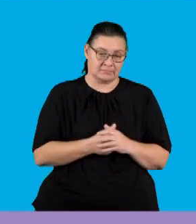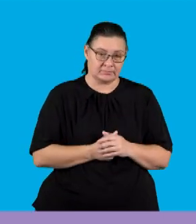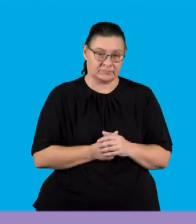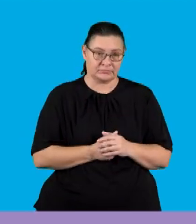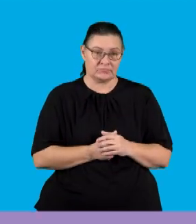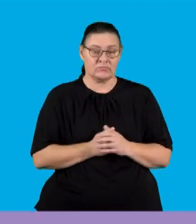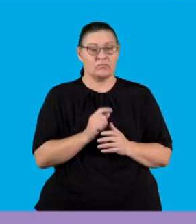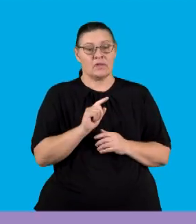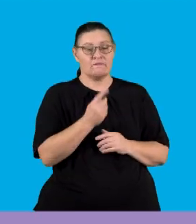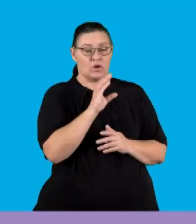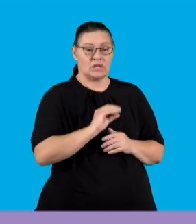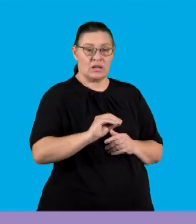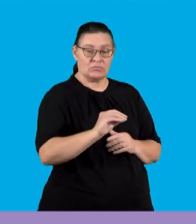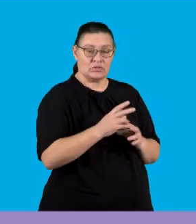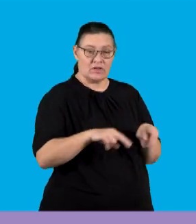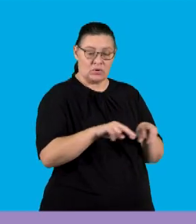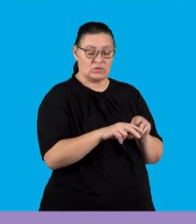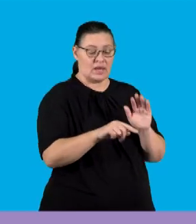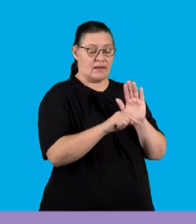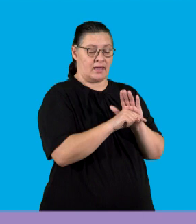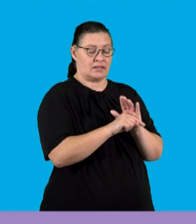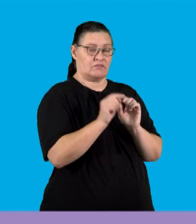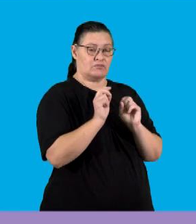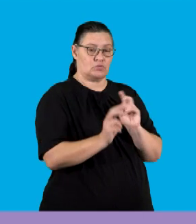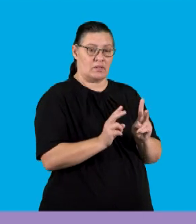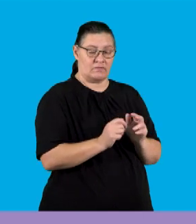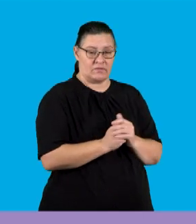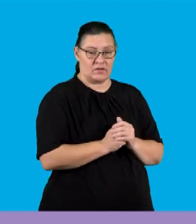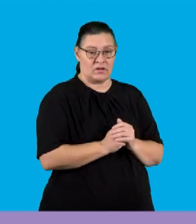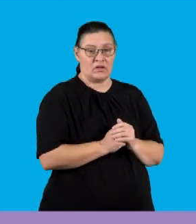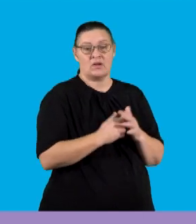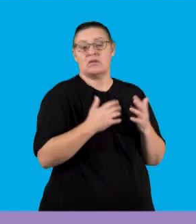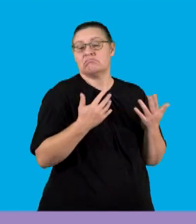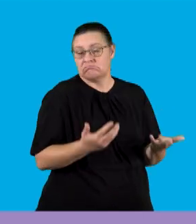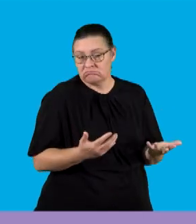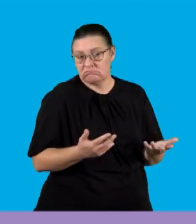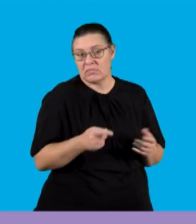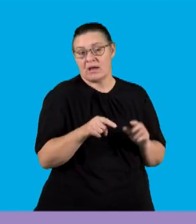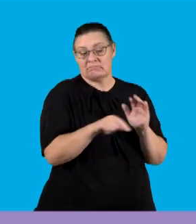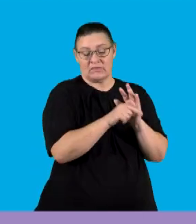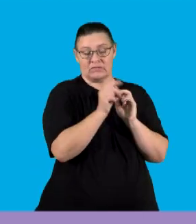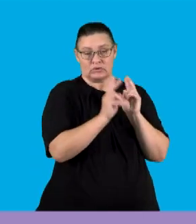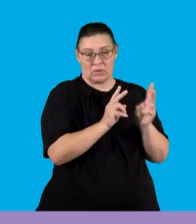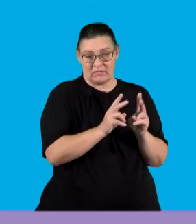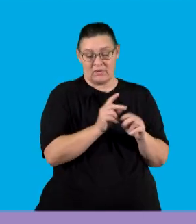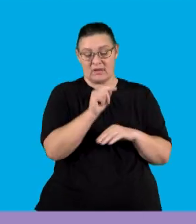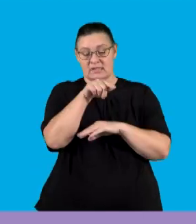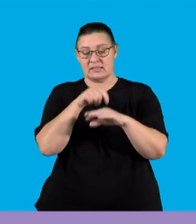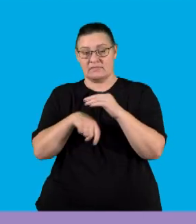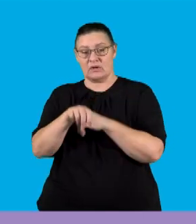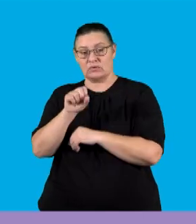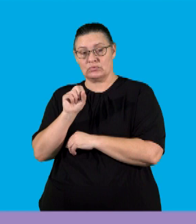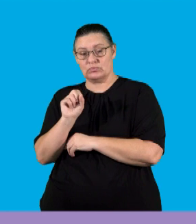that first input value is a -12, of course. So that -12 is going to be divided by